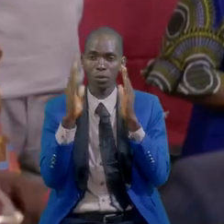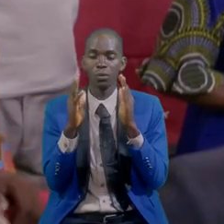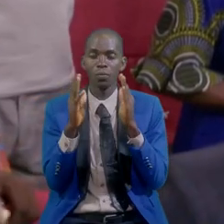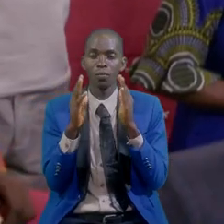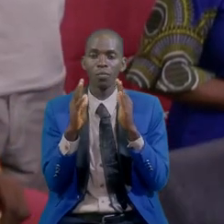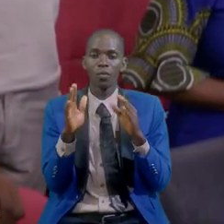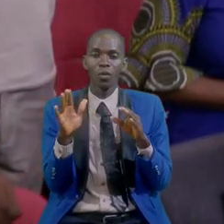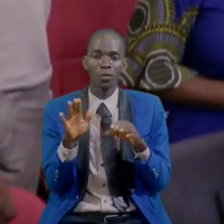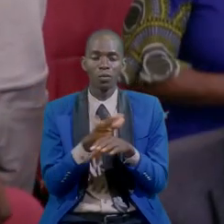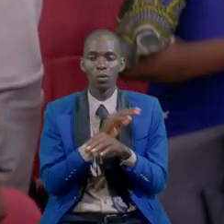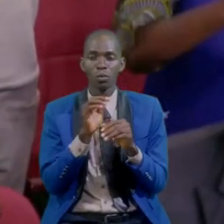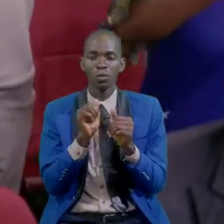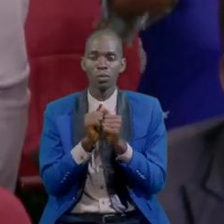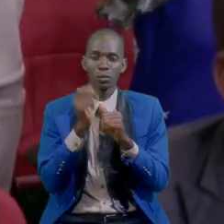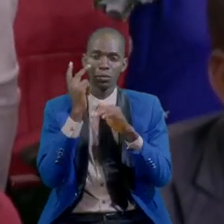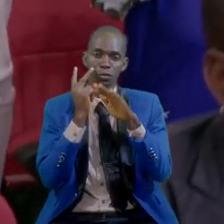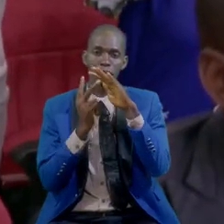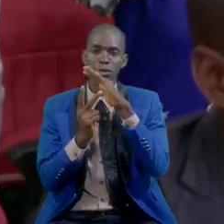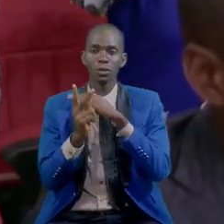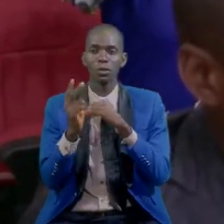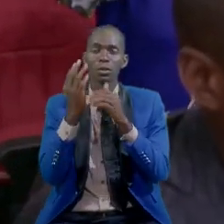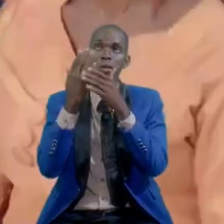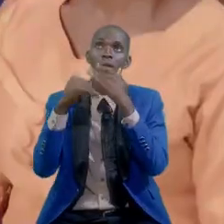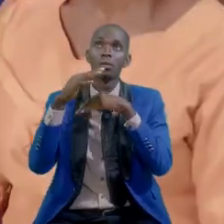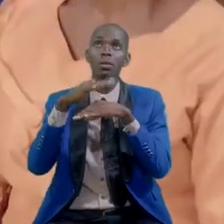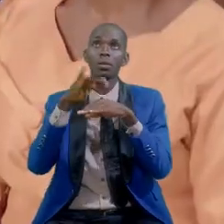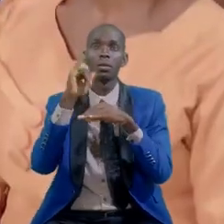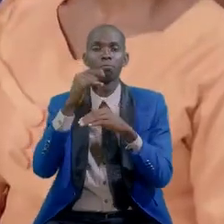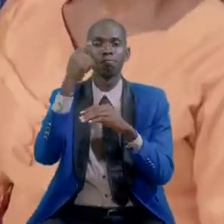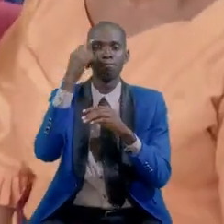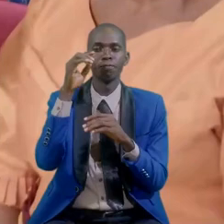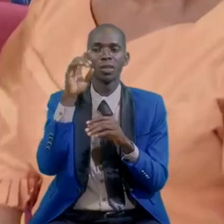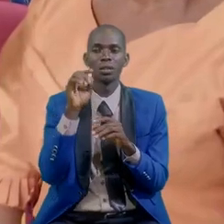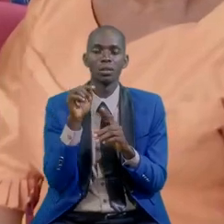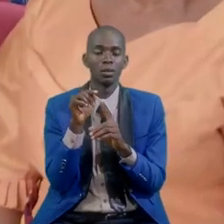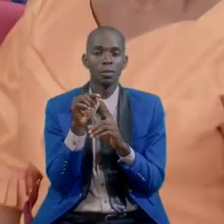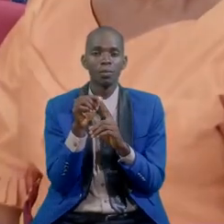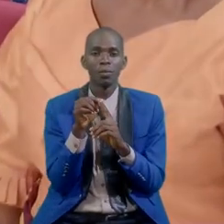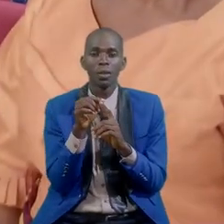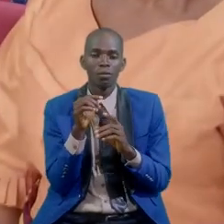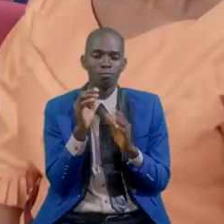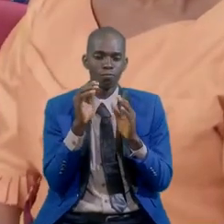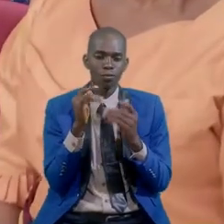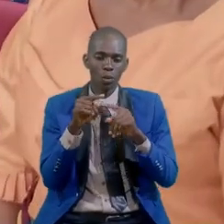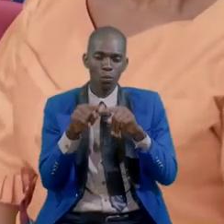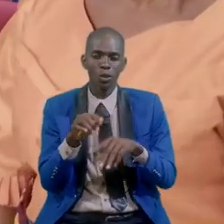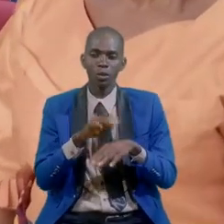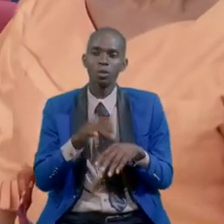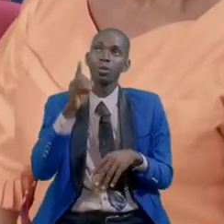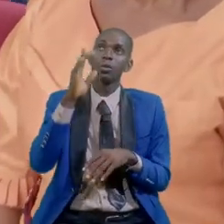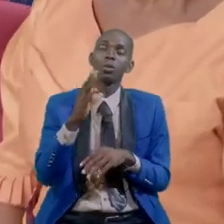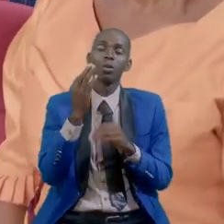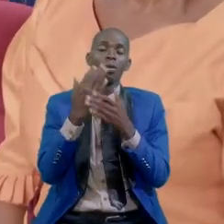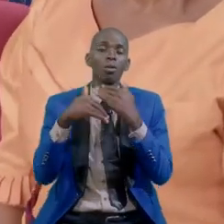visionary, heavenly minded, depending on the God of heaven alone,